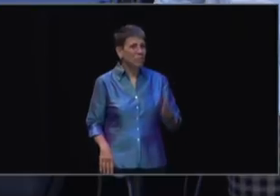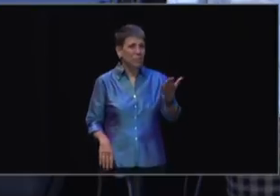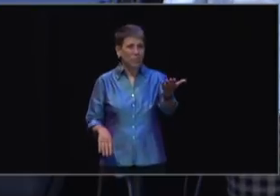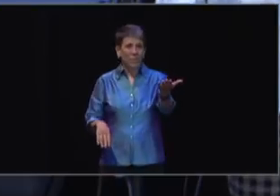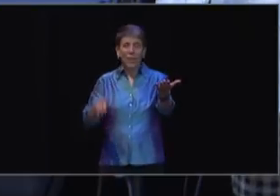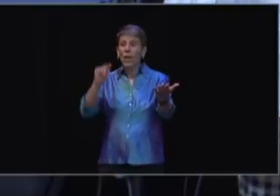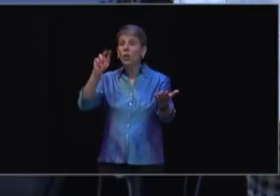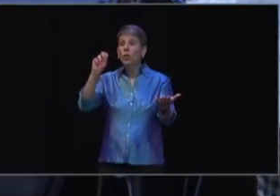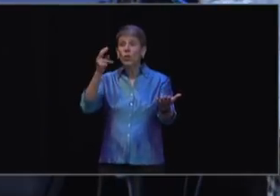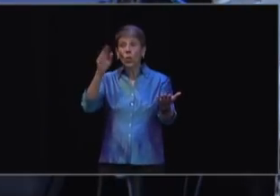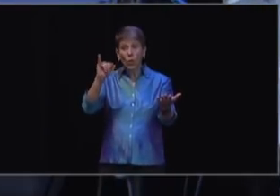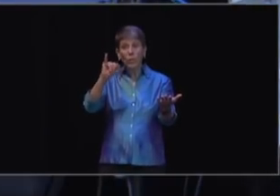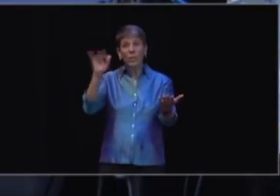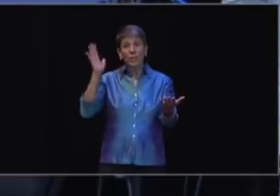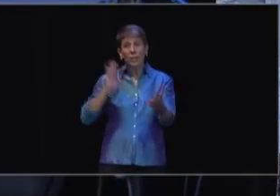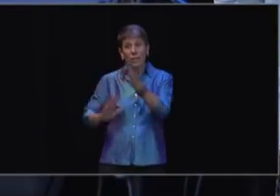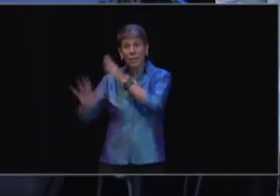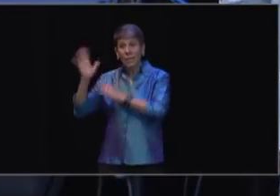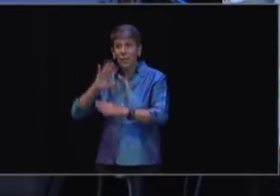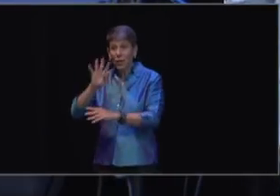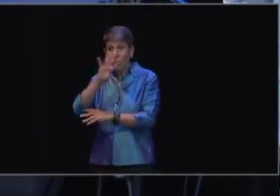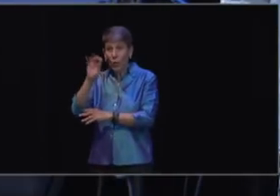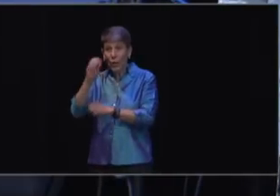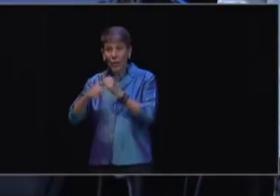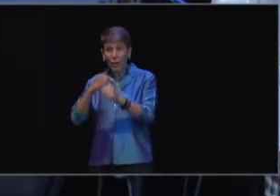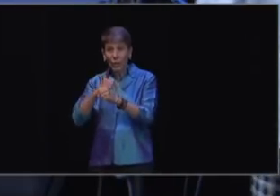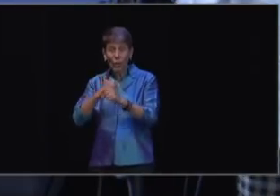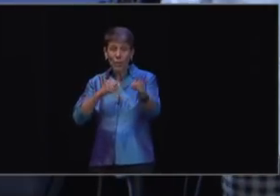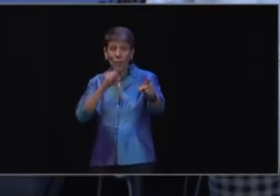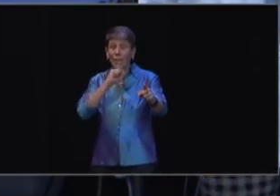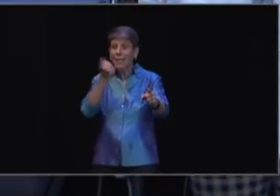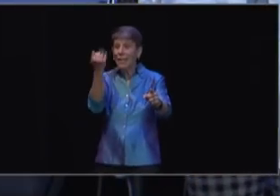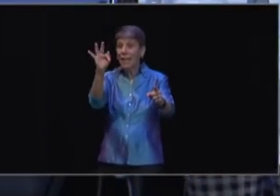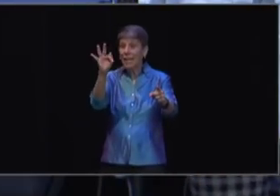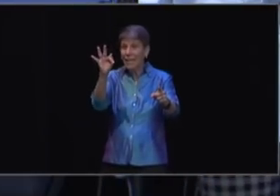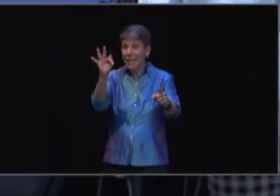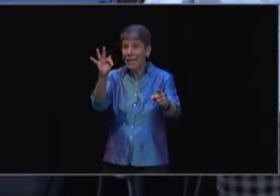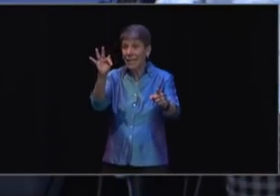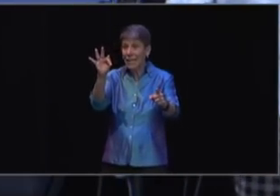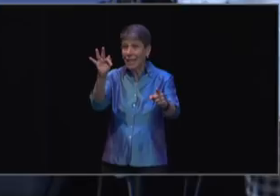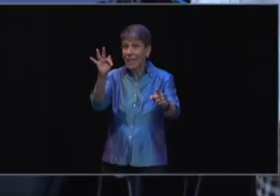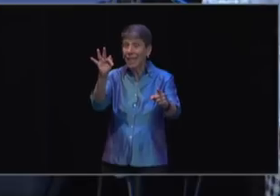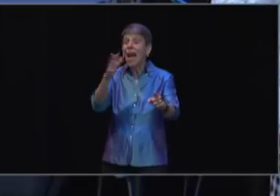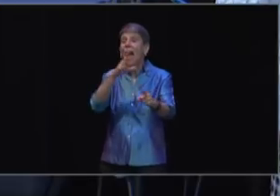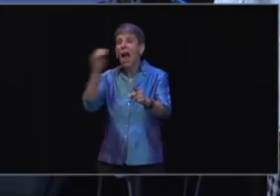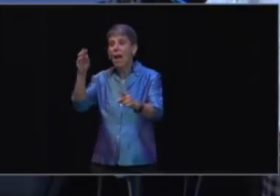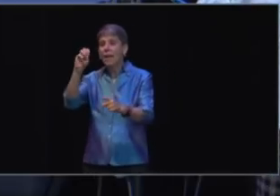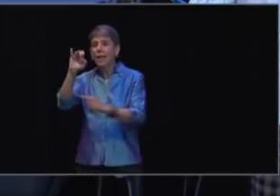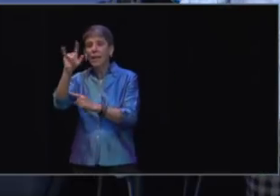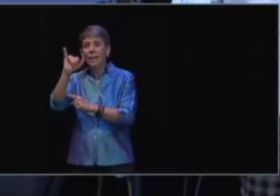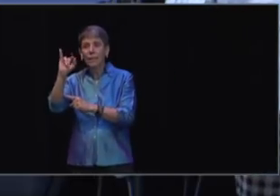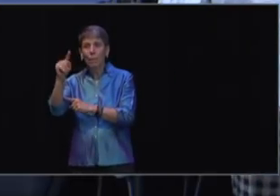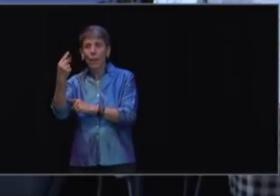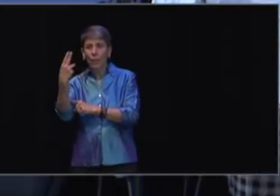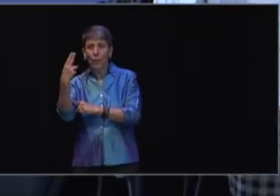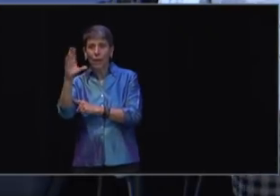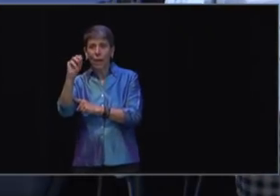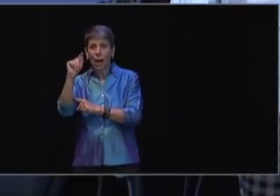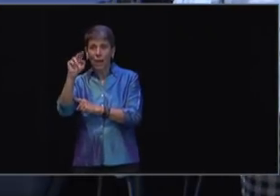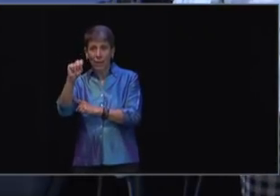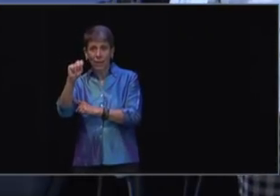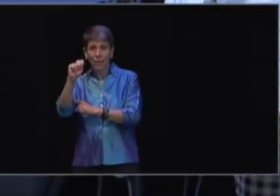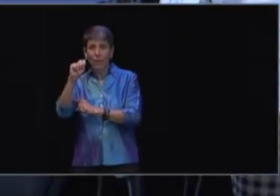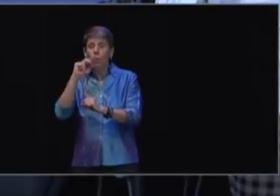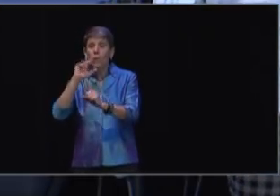Toshi was an artist at 19 with Elizabeth Cotton at 90 in 1983 at Sister